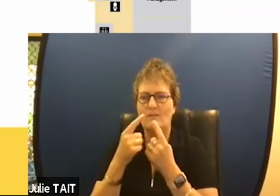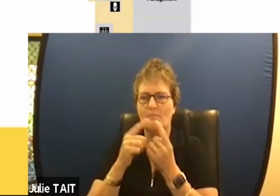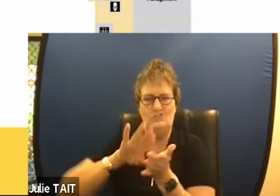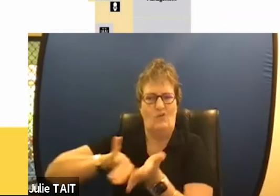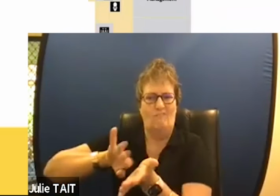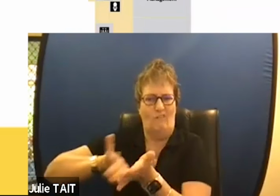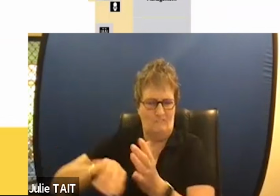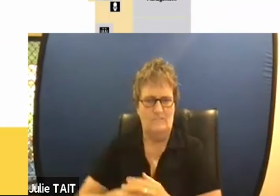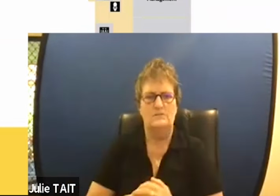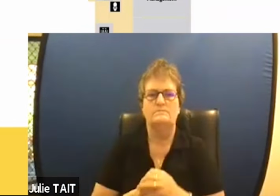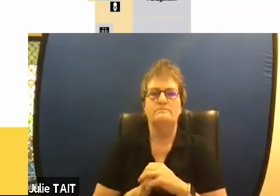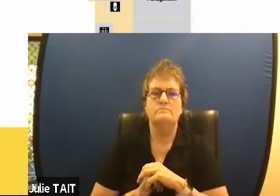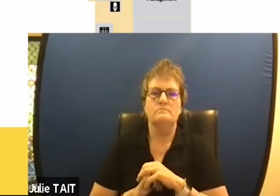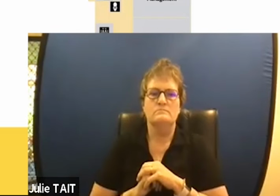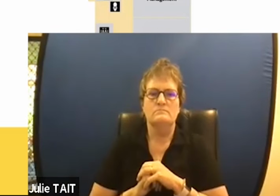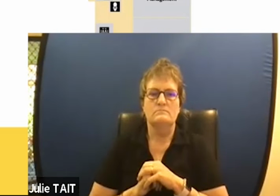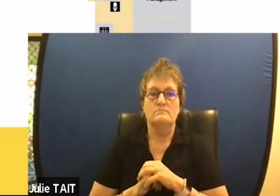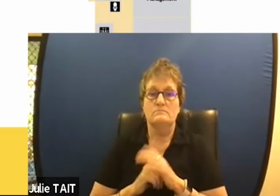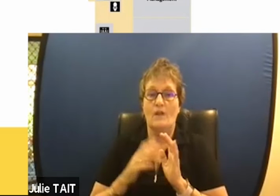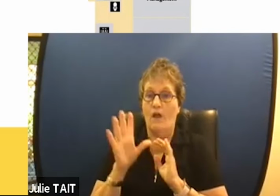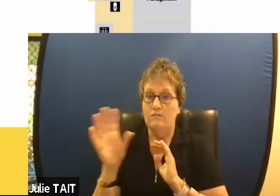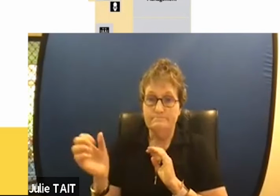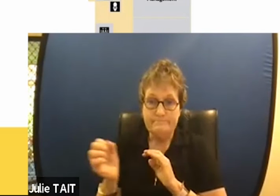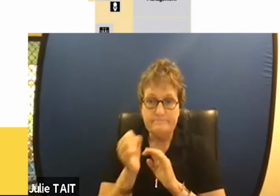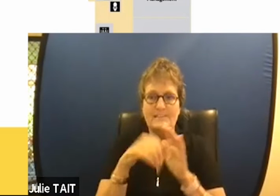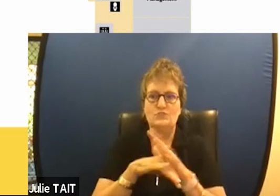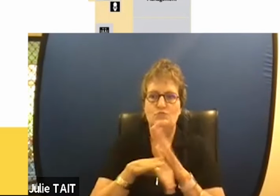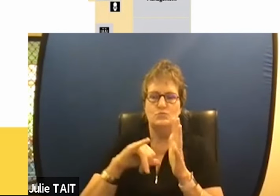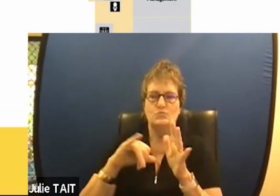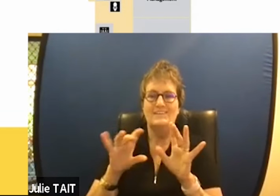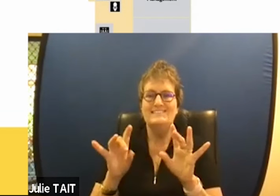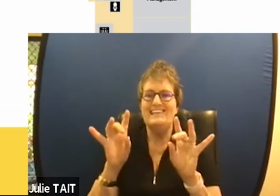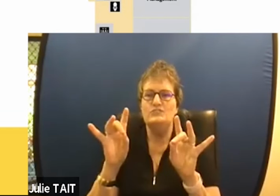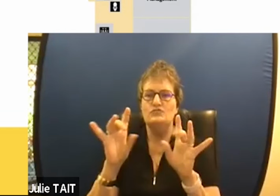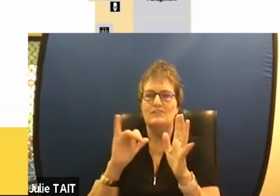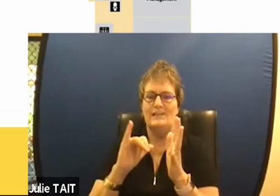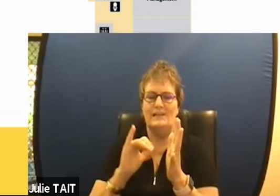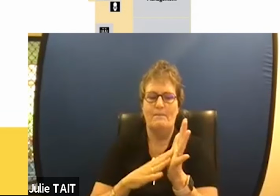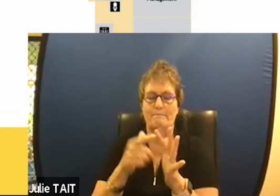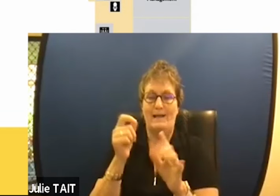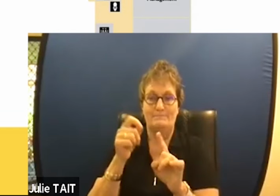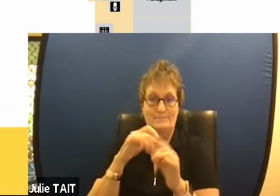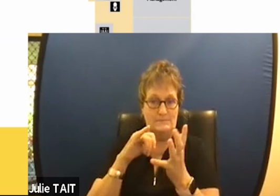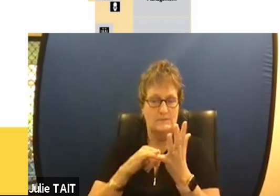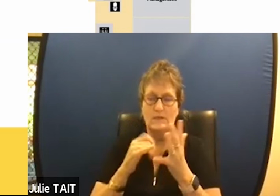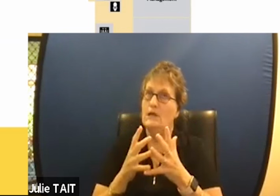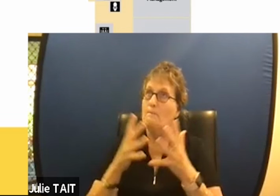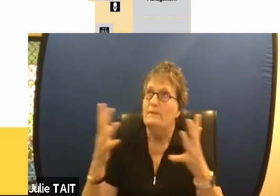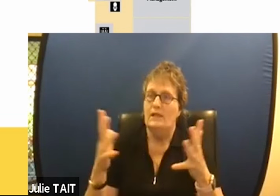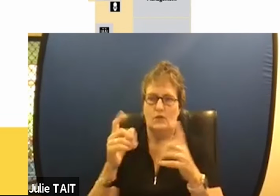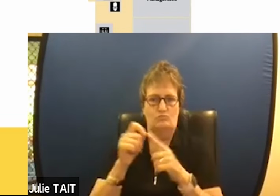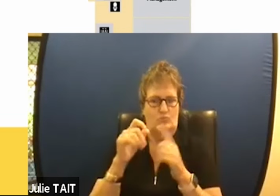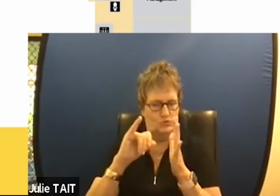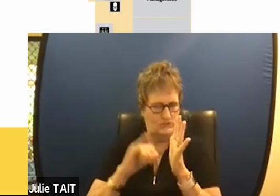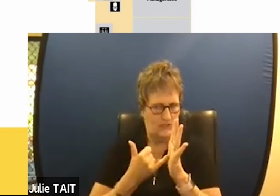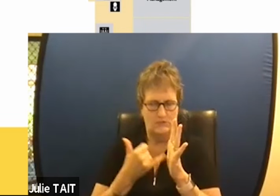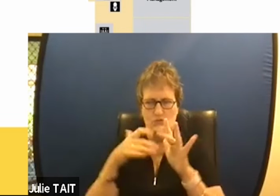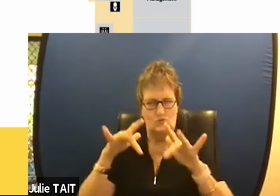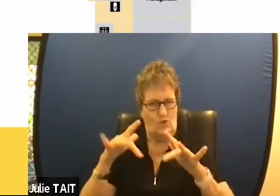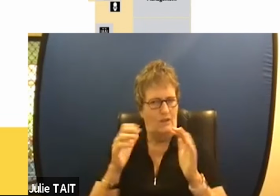I pulled this across into sensory maps as well. So this is still something I'm working on. It's a pretty big project. It's part of